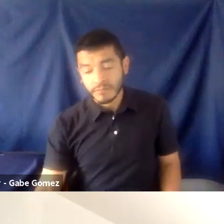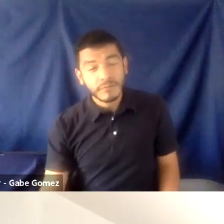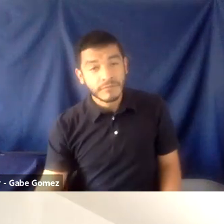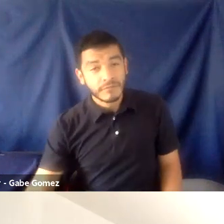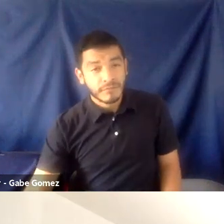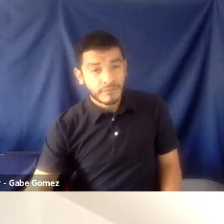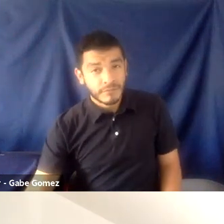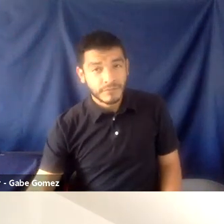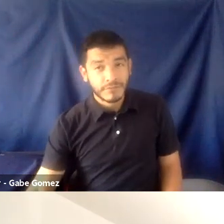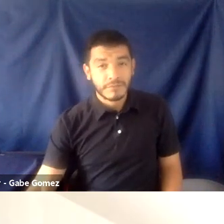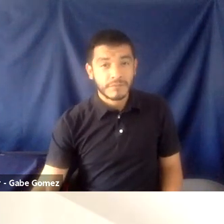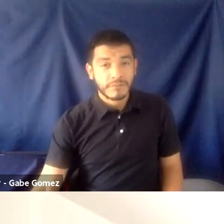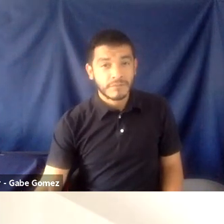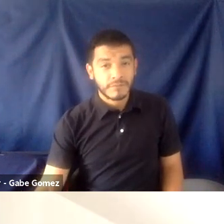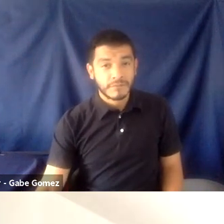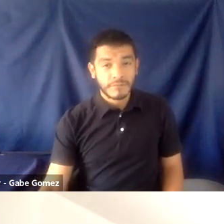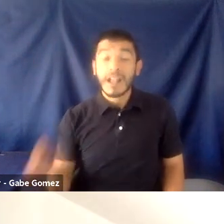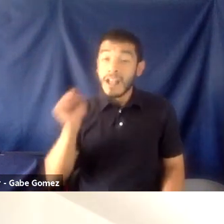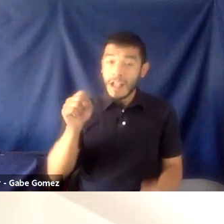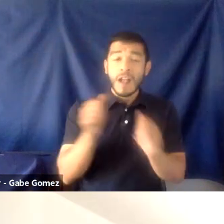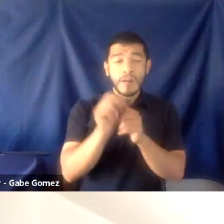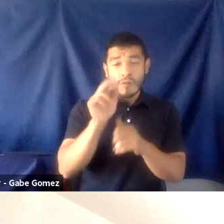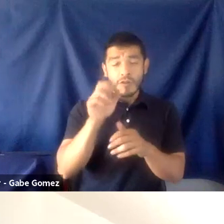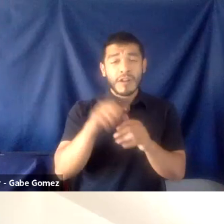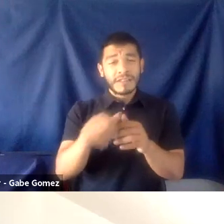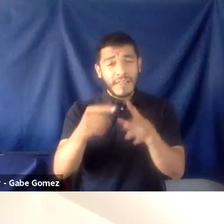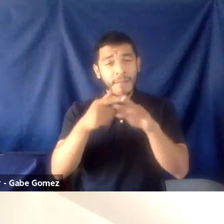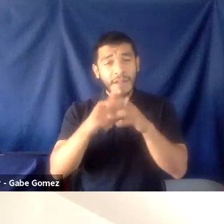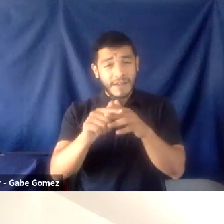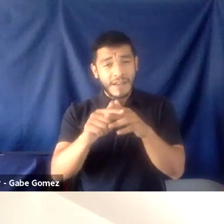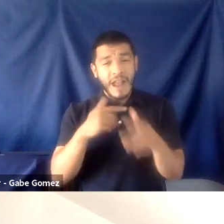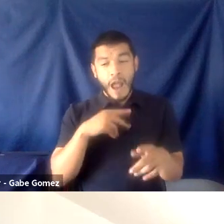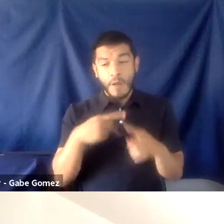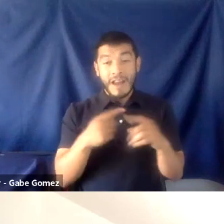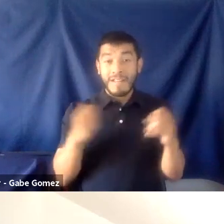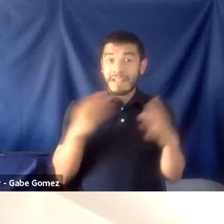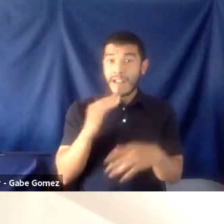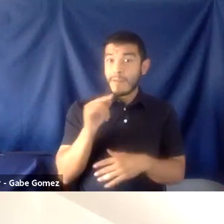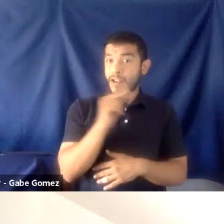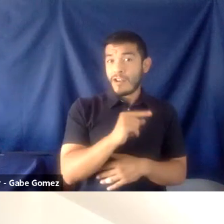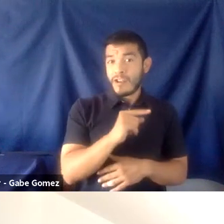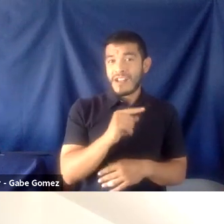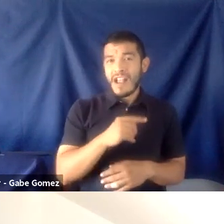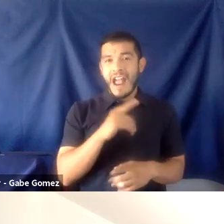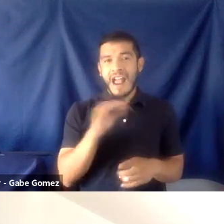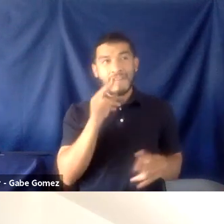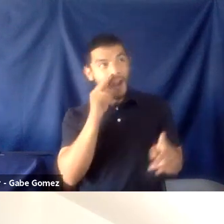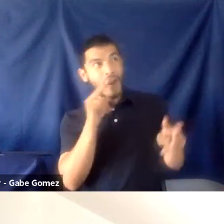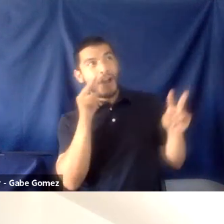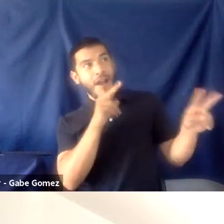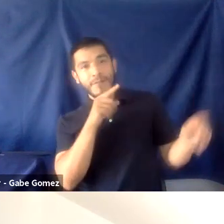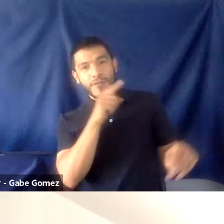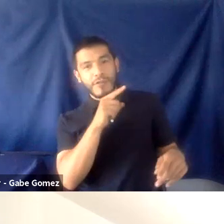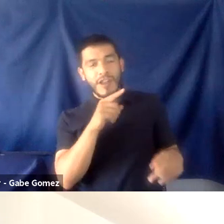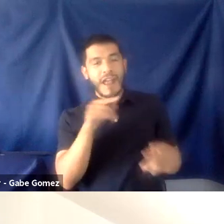Yeah, with Grace, in the beginning, I was kind of intimidated by her, sort of put her on a pedestal, kind of like an elder.